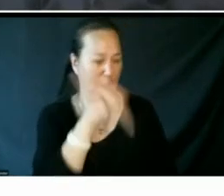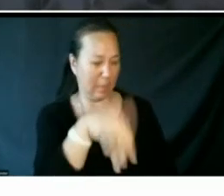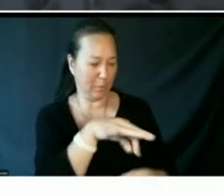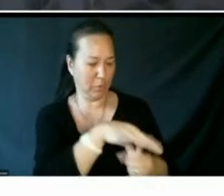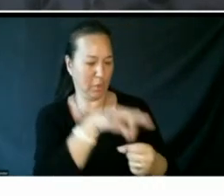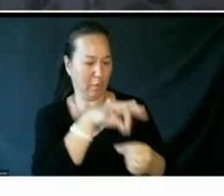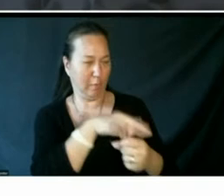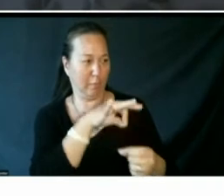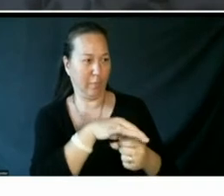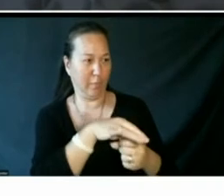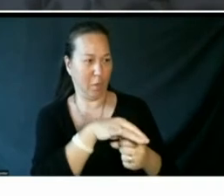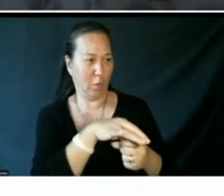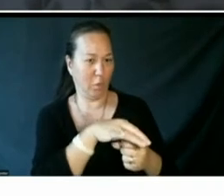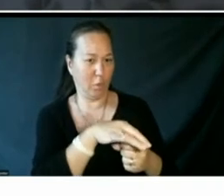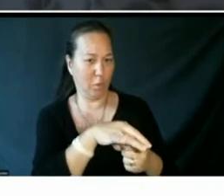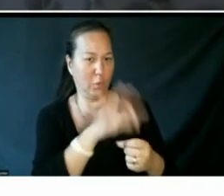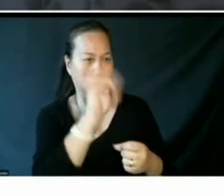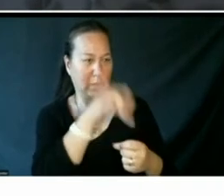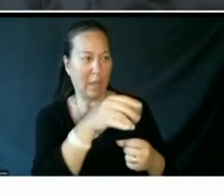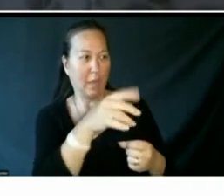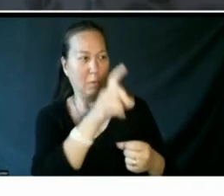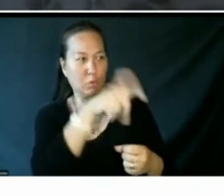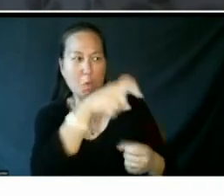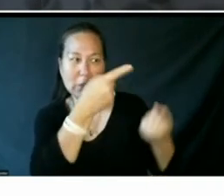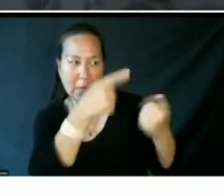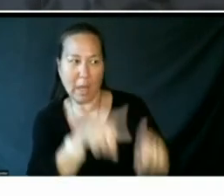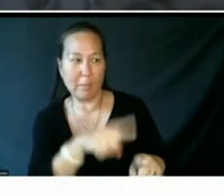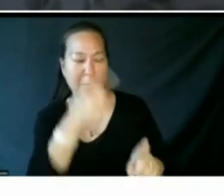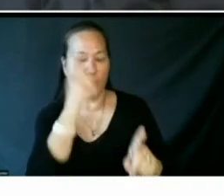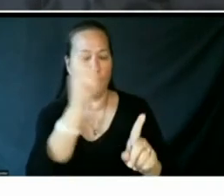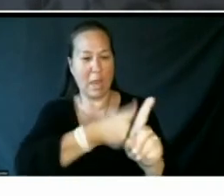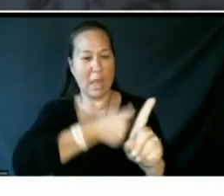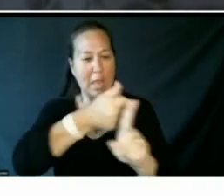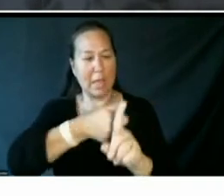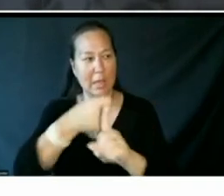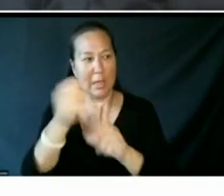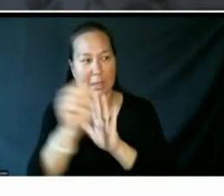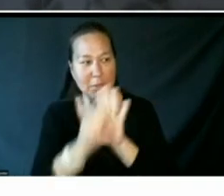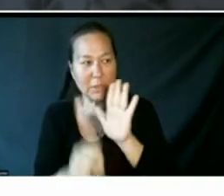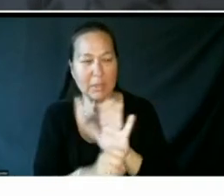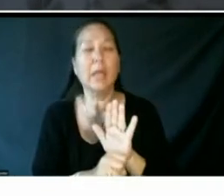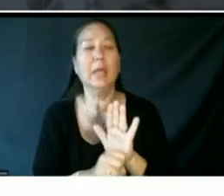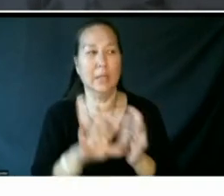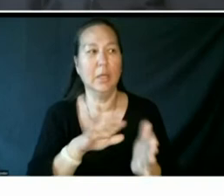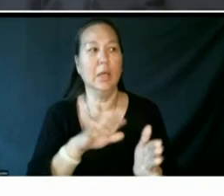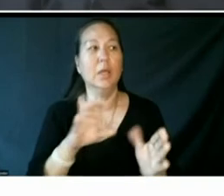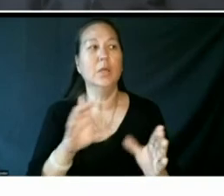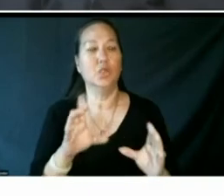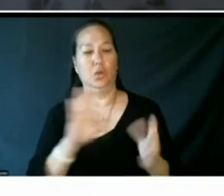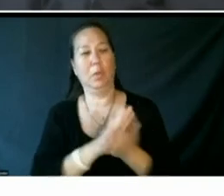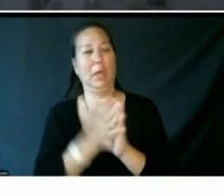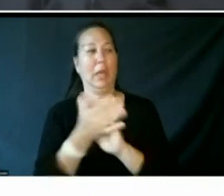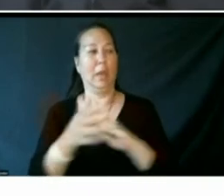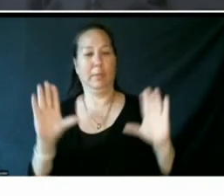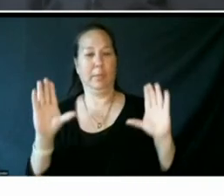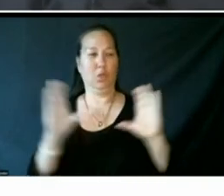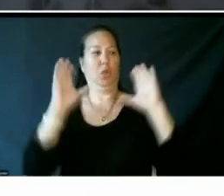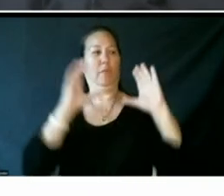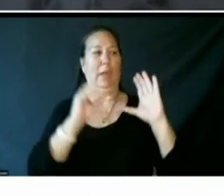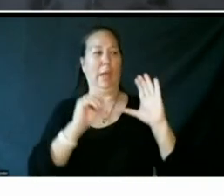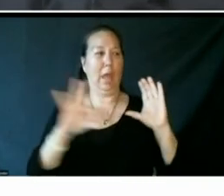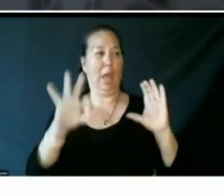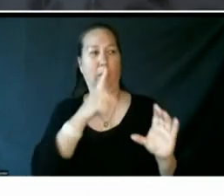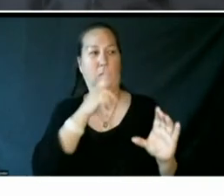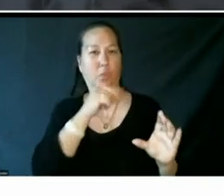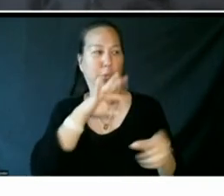to have certification or to declare the certification of the electors. And he asked if I